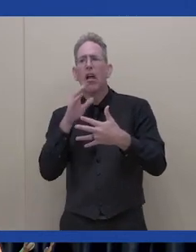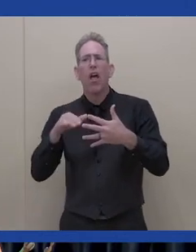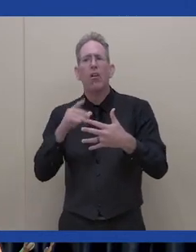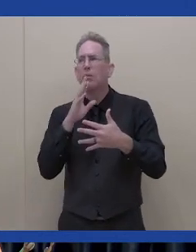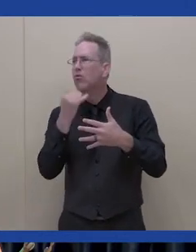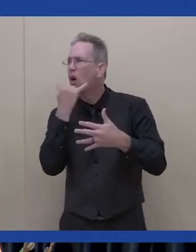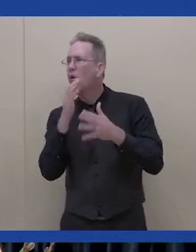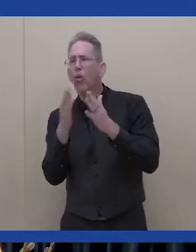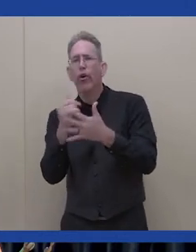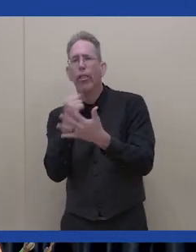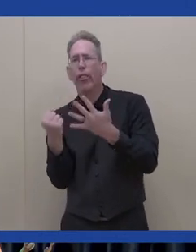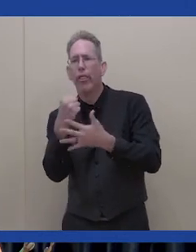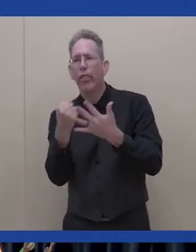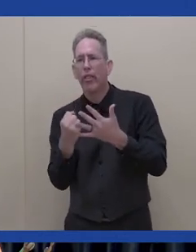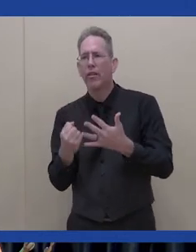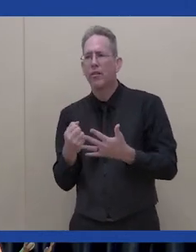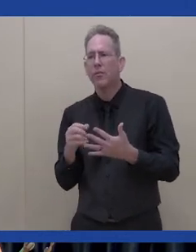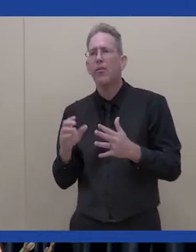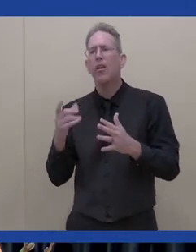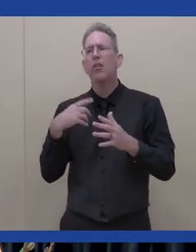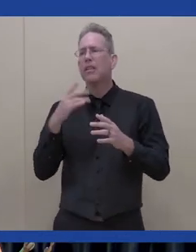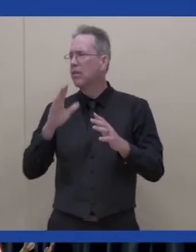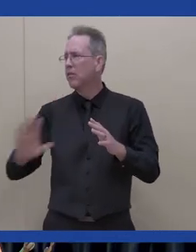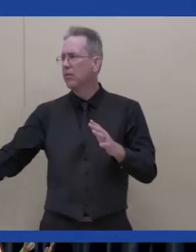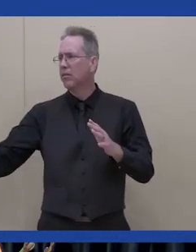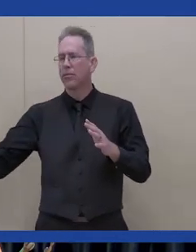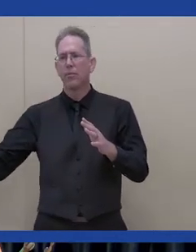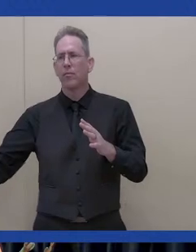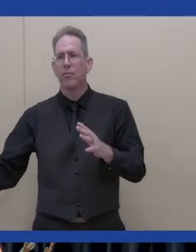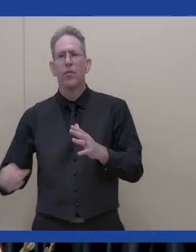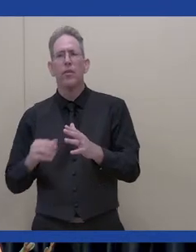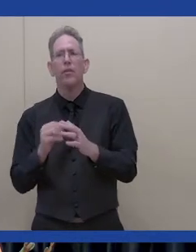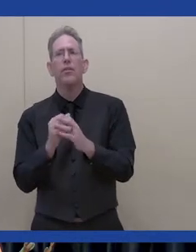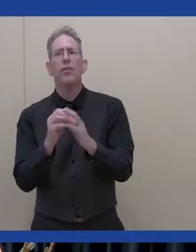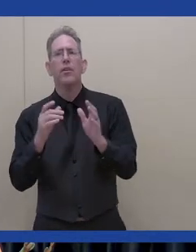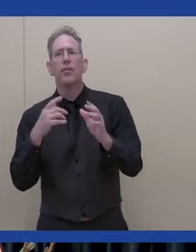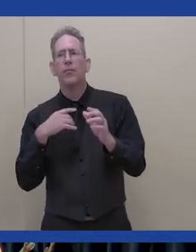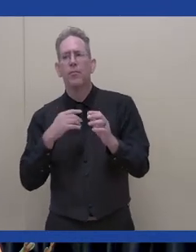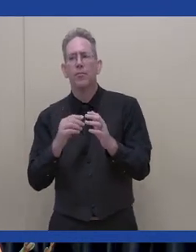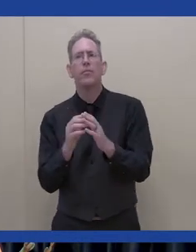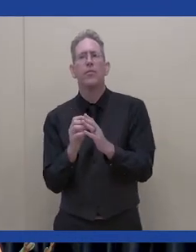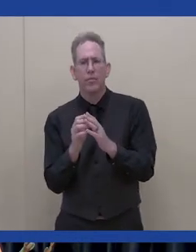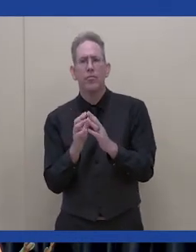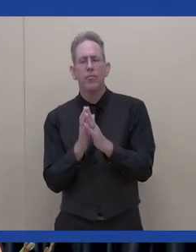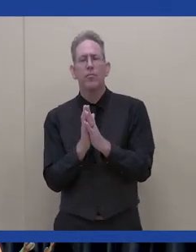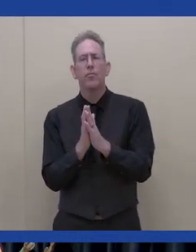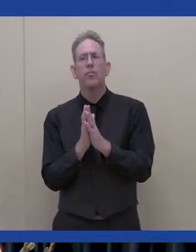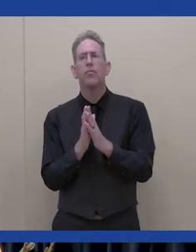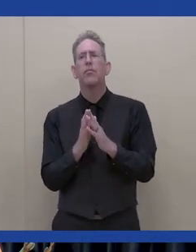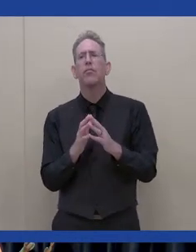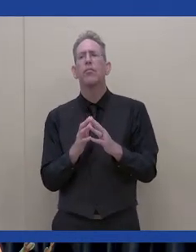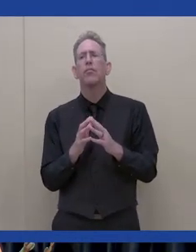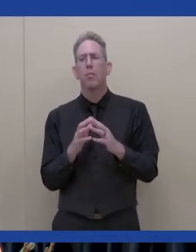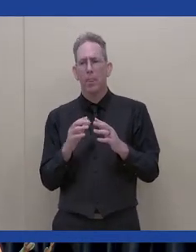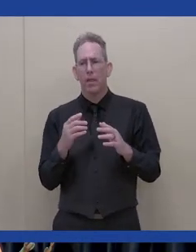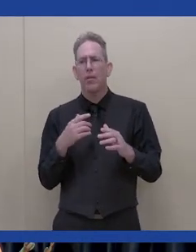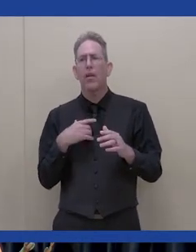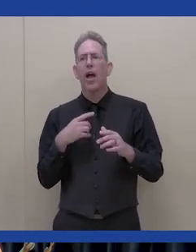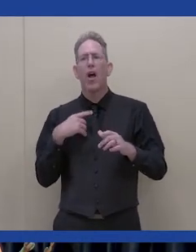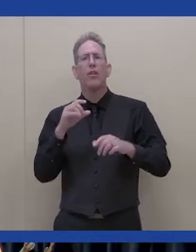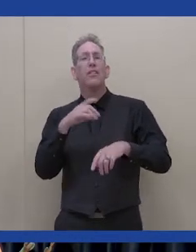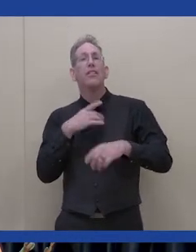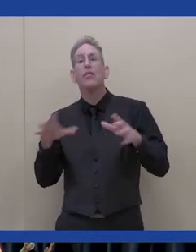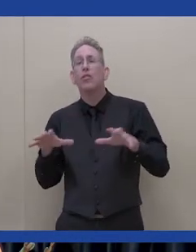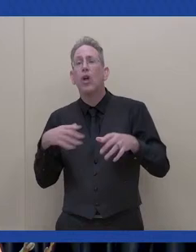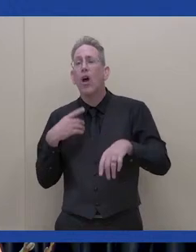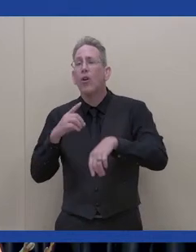That differences should not come first. It's our citizens, it's our duty as councilors,